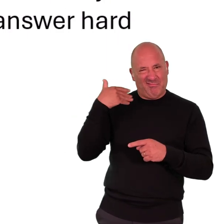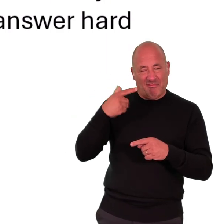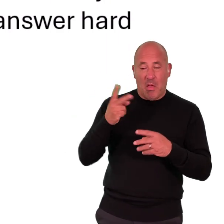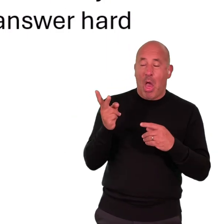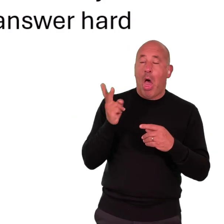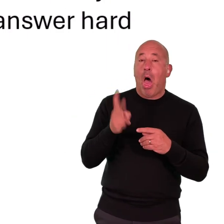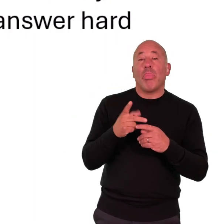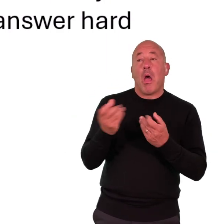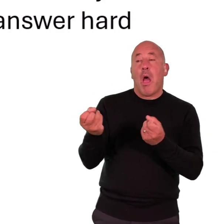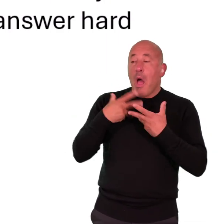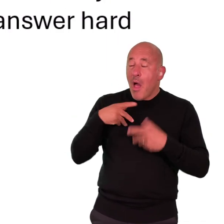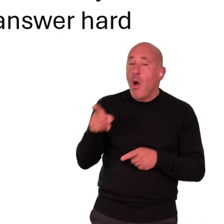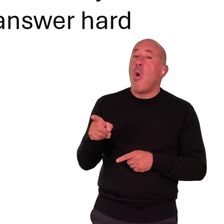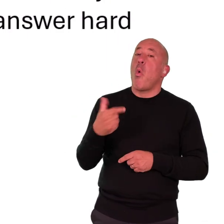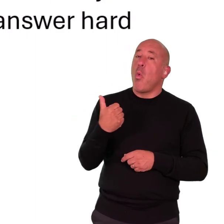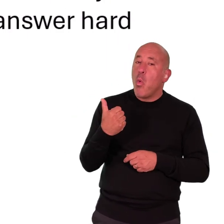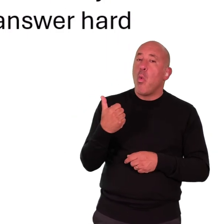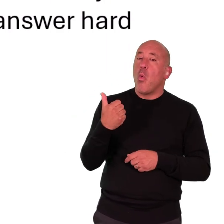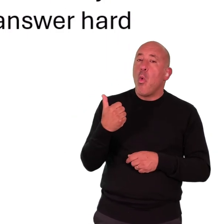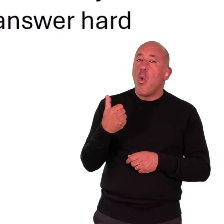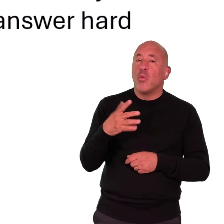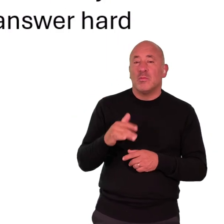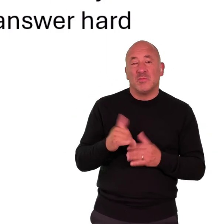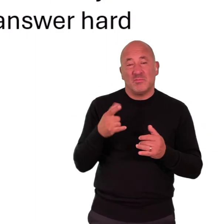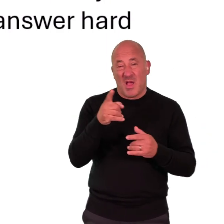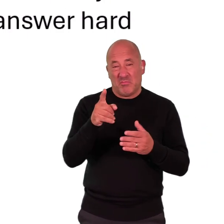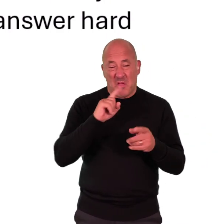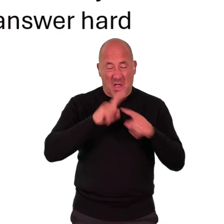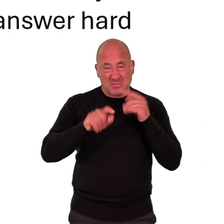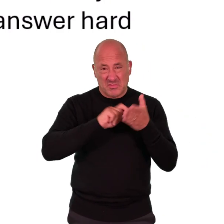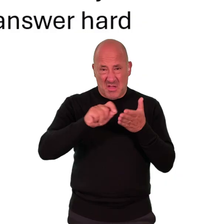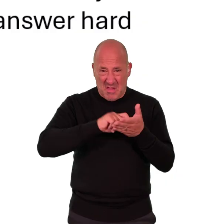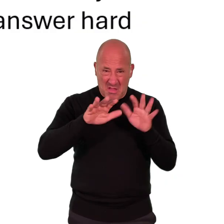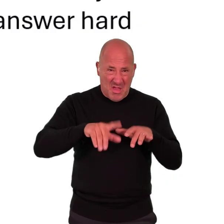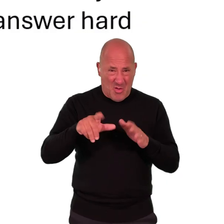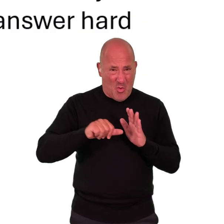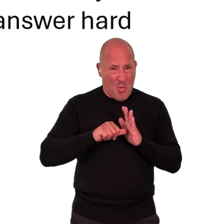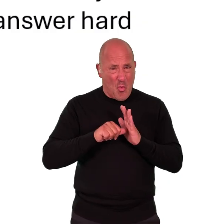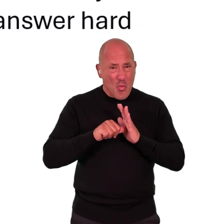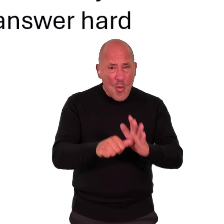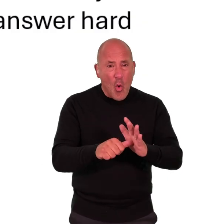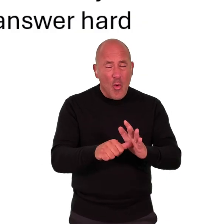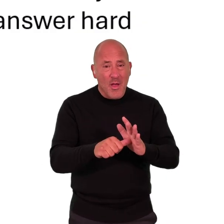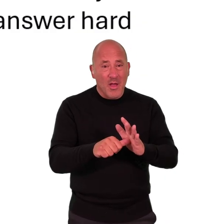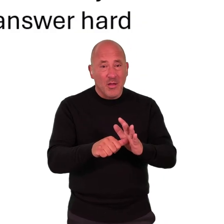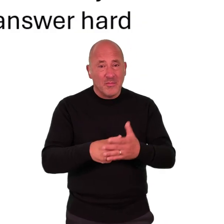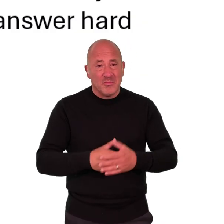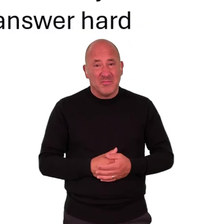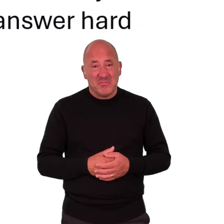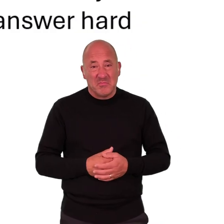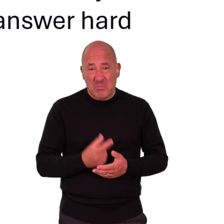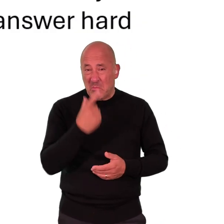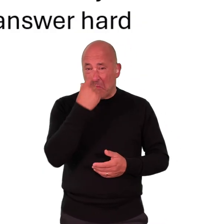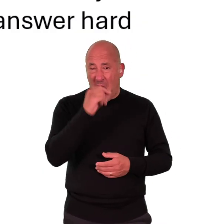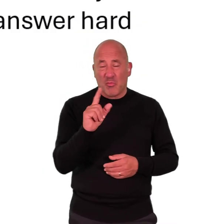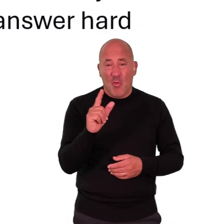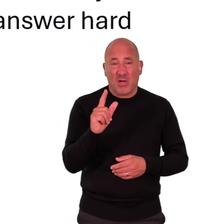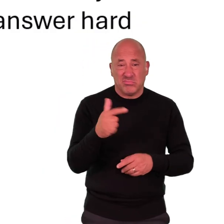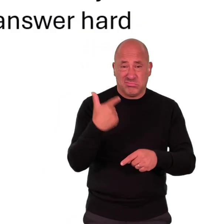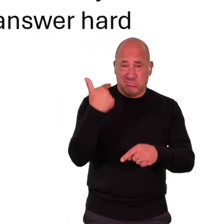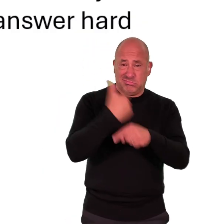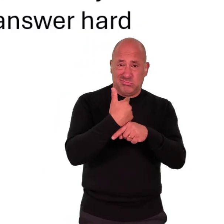Another tip we heard from people that have applied to this fund in the past is that sometimes it's hard to start by writing down your